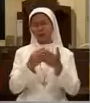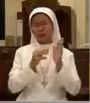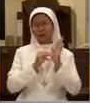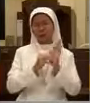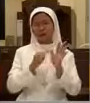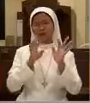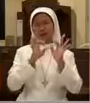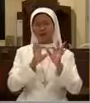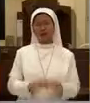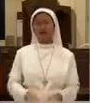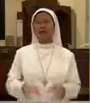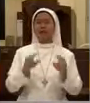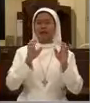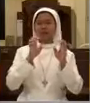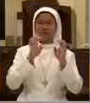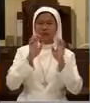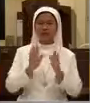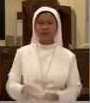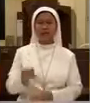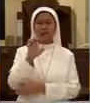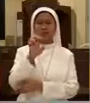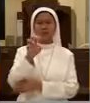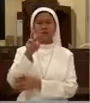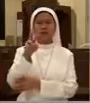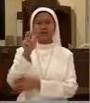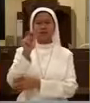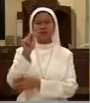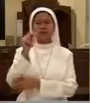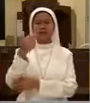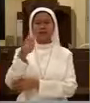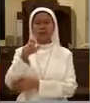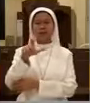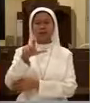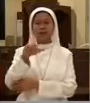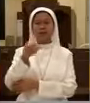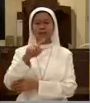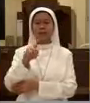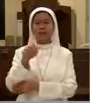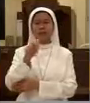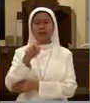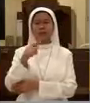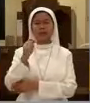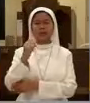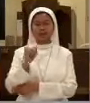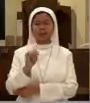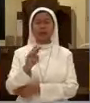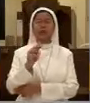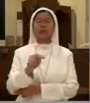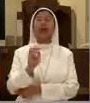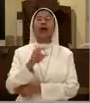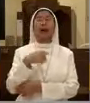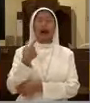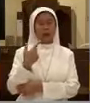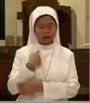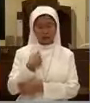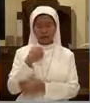evangelization. For example, in the Acts of the Apostles, chapter 3, verse 6,